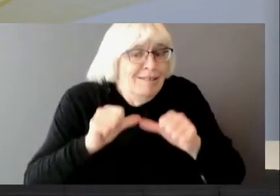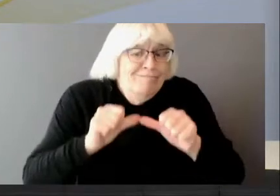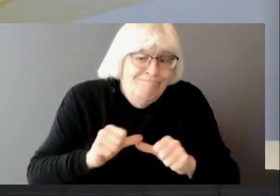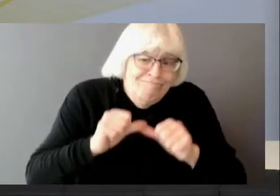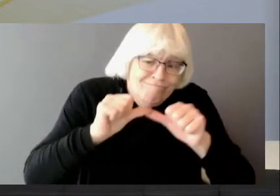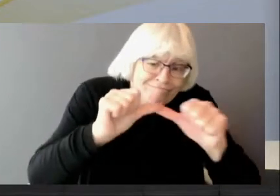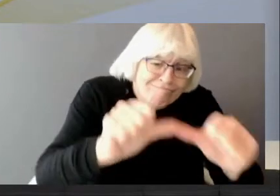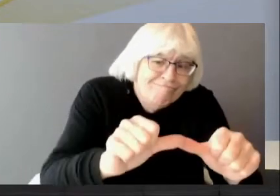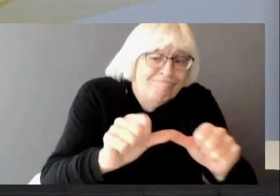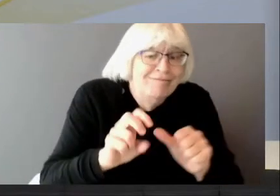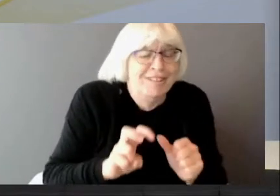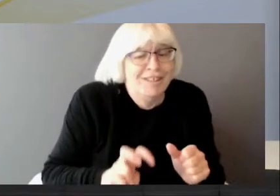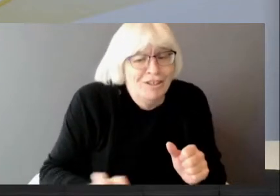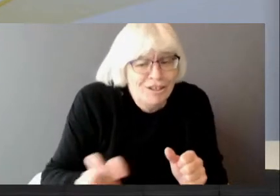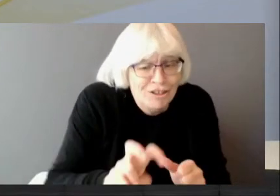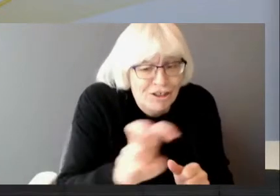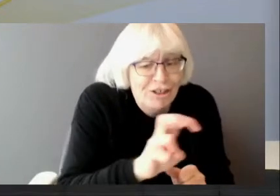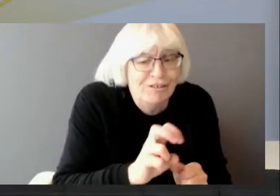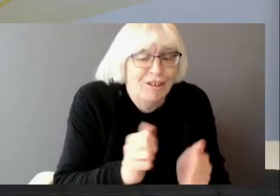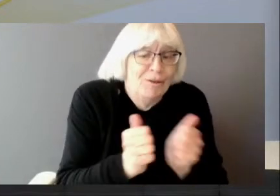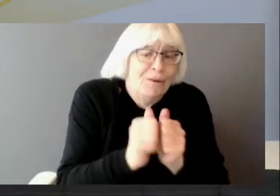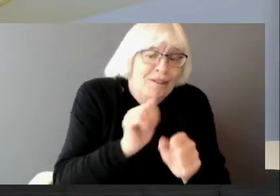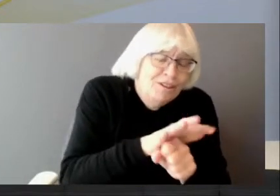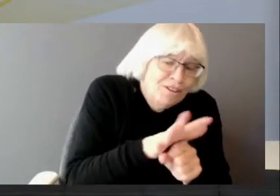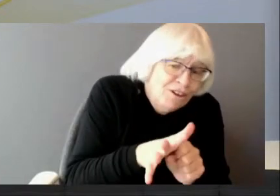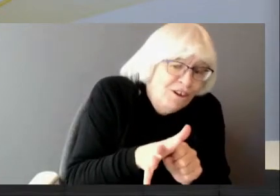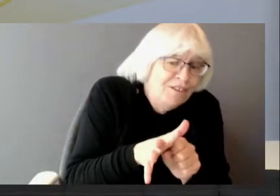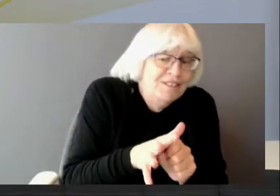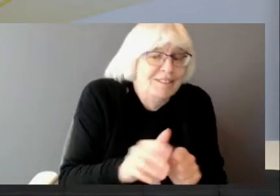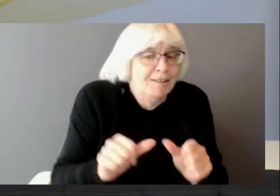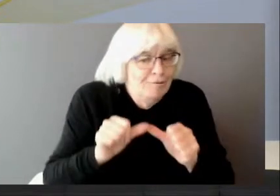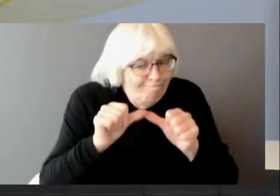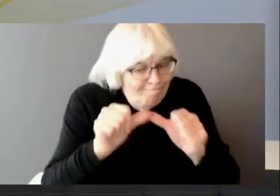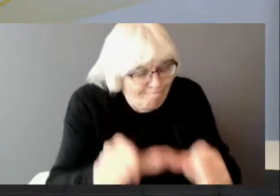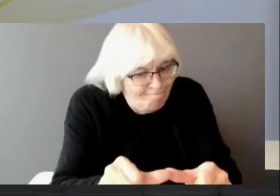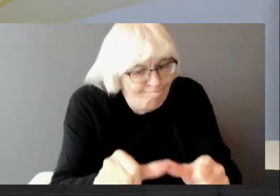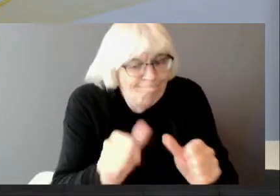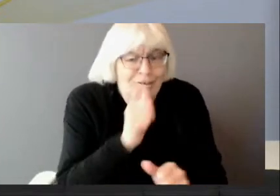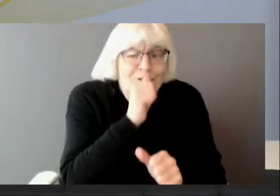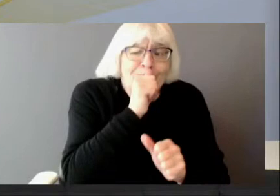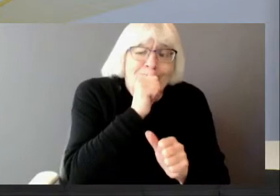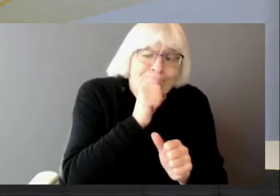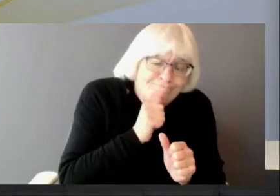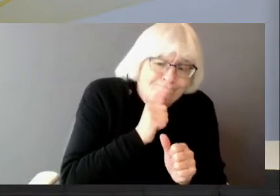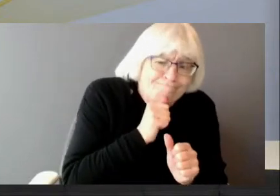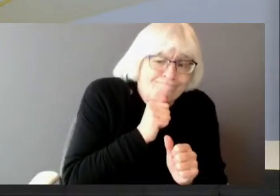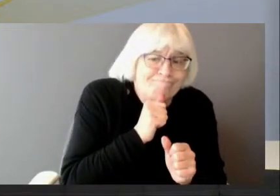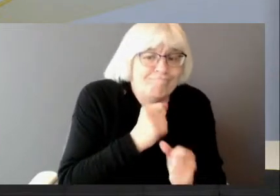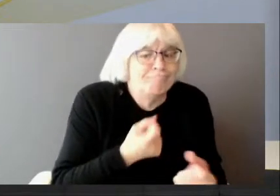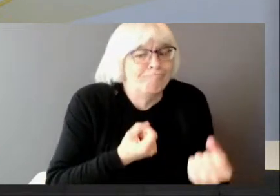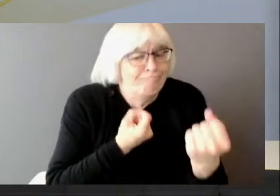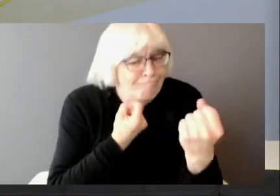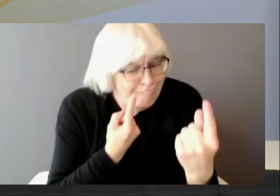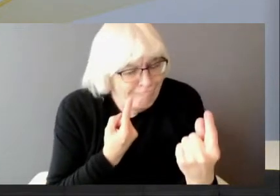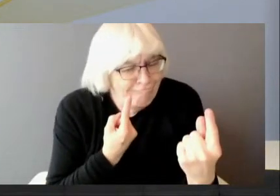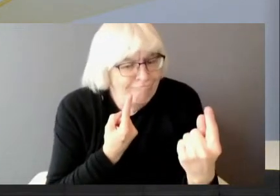with COVID-19, let us continue to be patient and continue to be kind. Thank you.